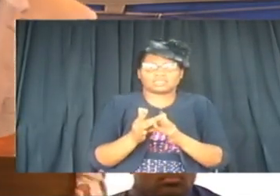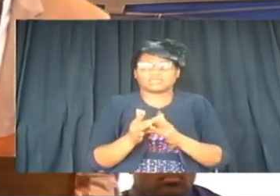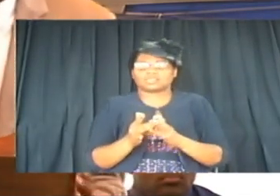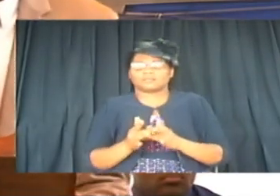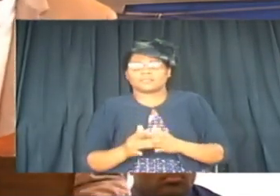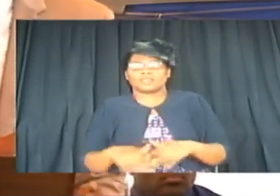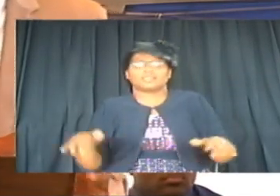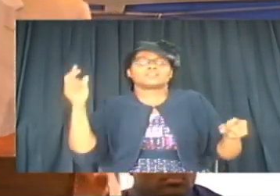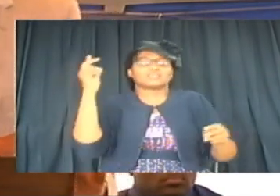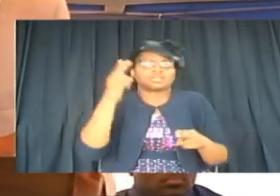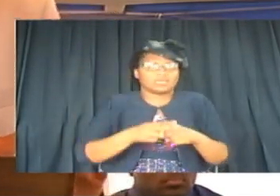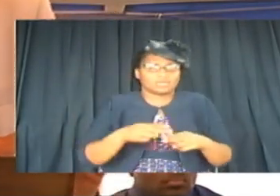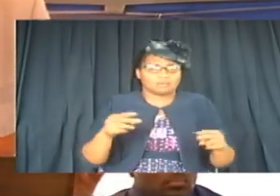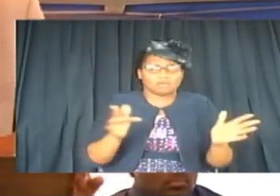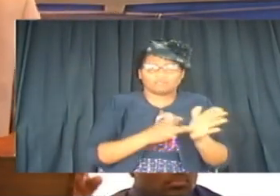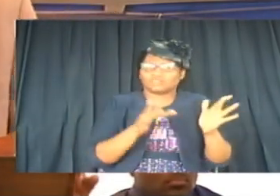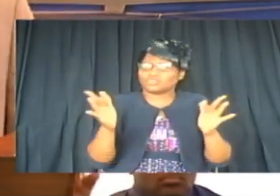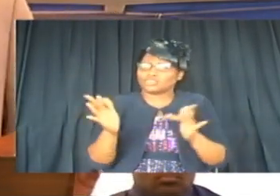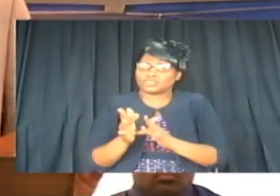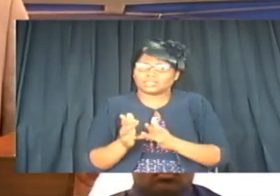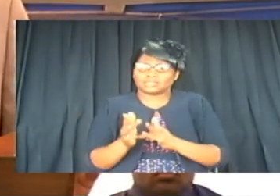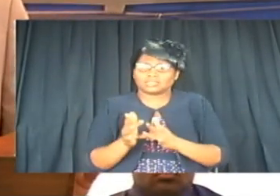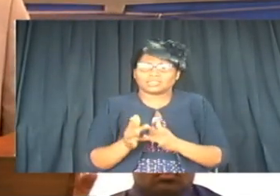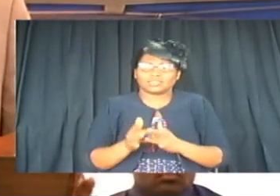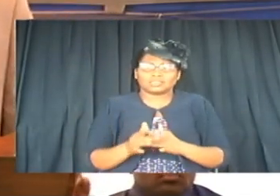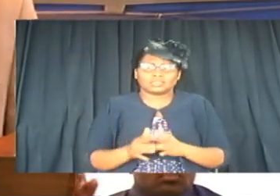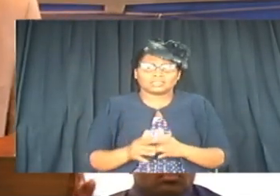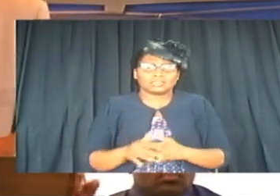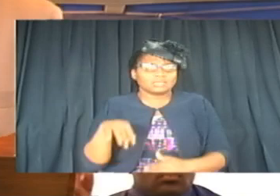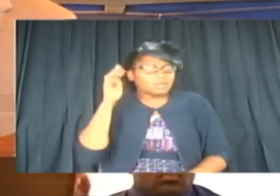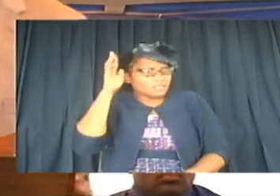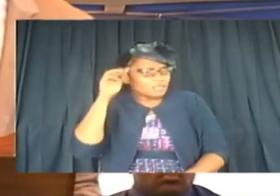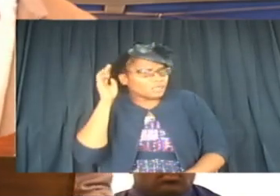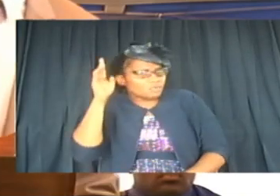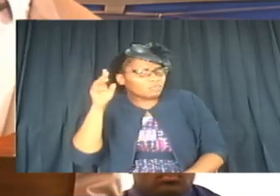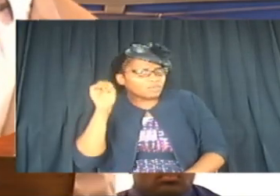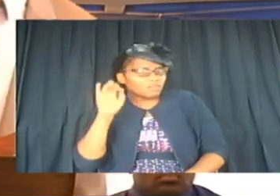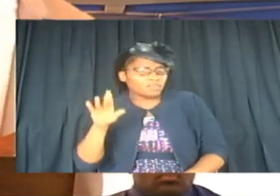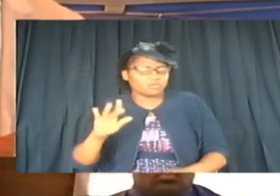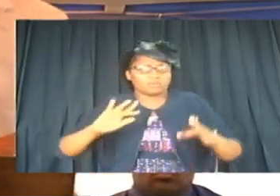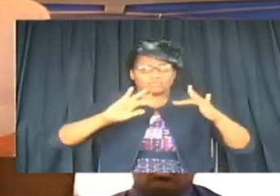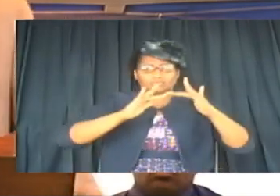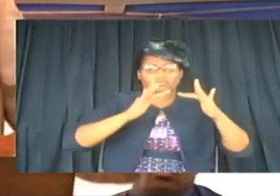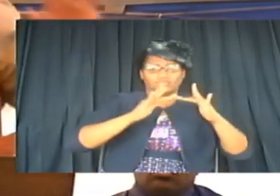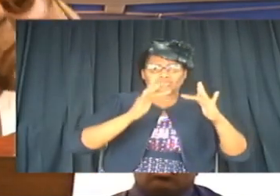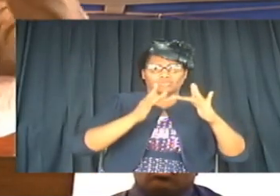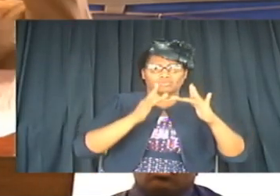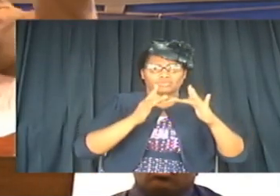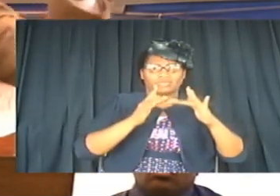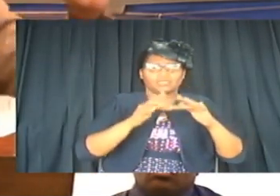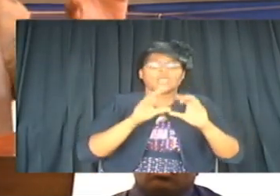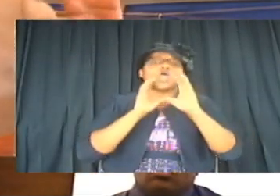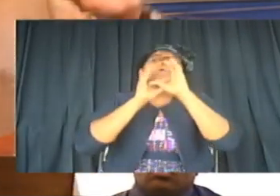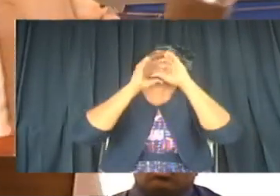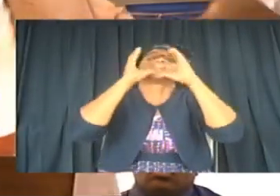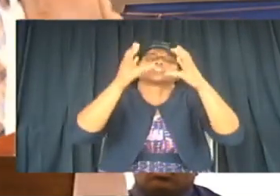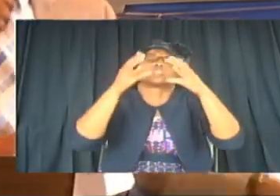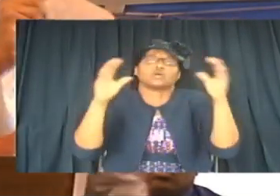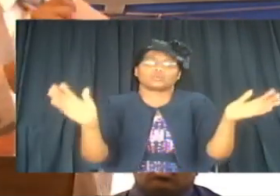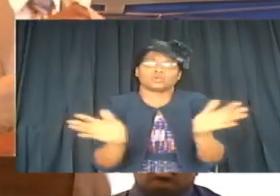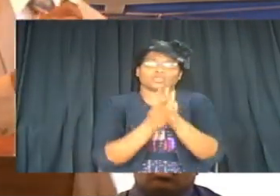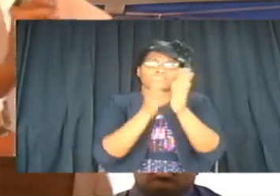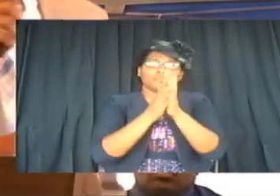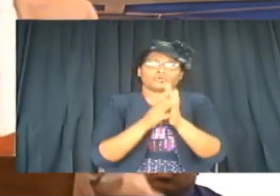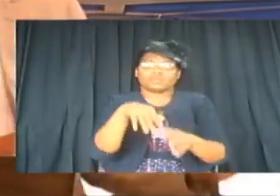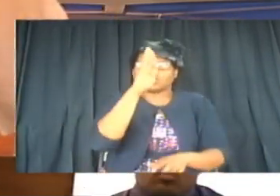the name of Jesus. Amen. And I wonder if you could just, amen, even on the live stream right now, just shout a praise to God. Type out a